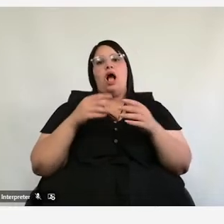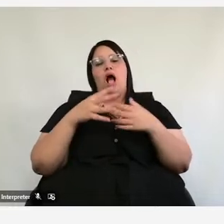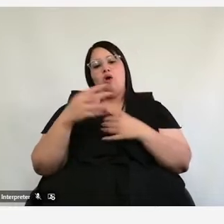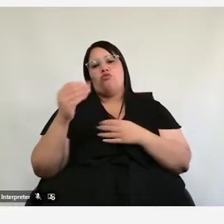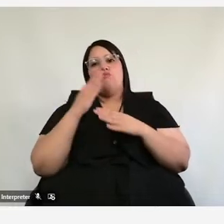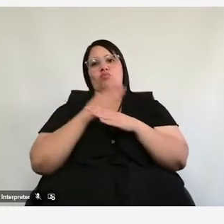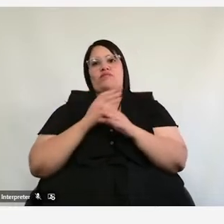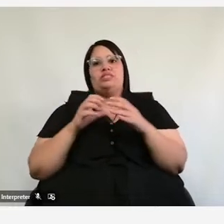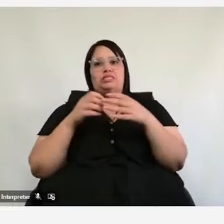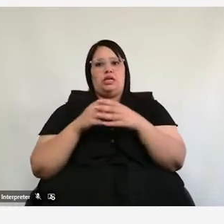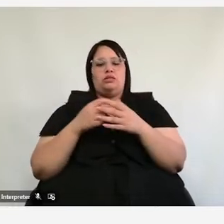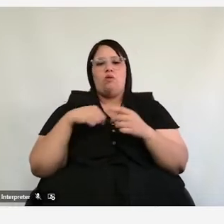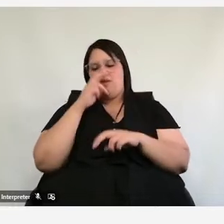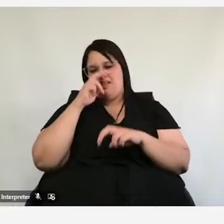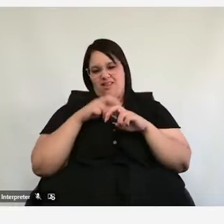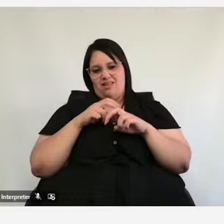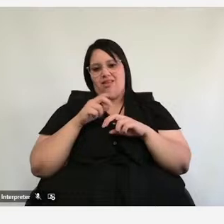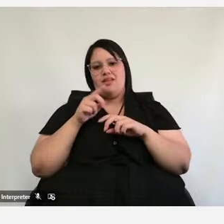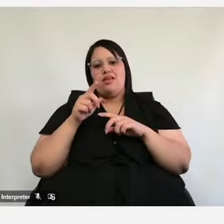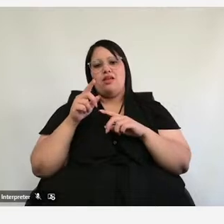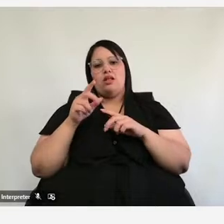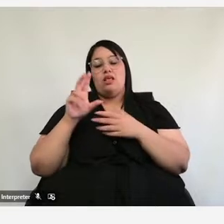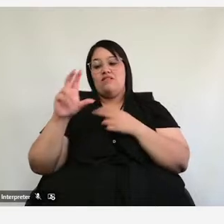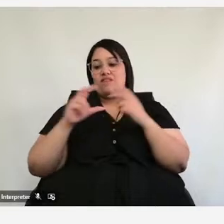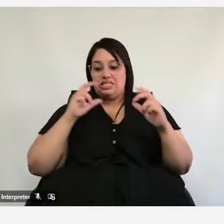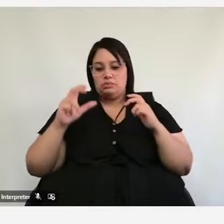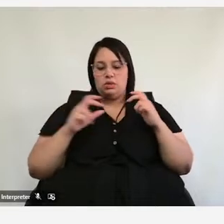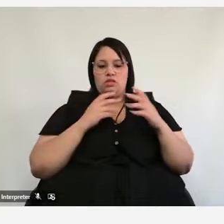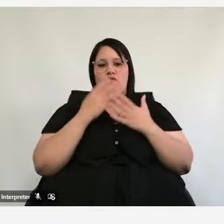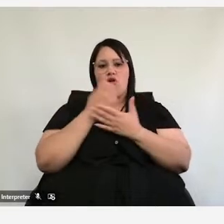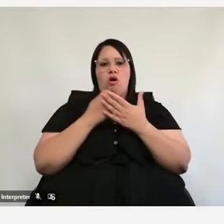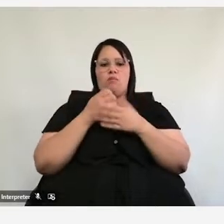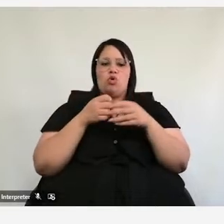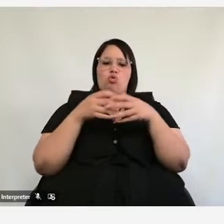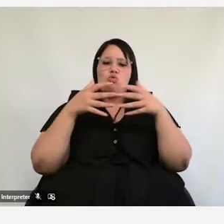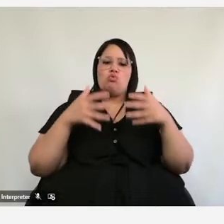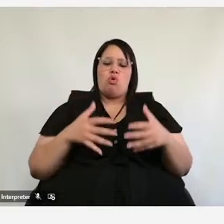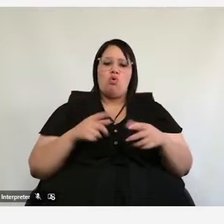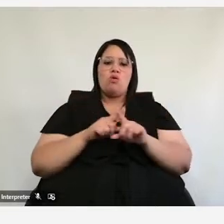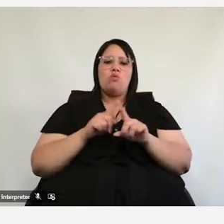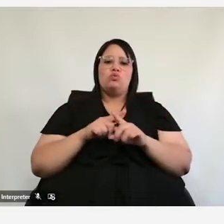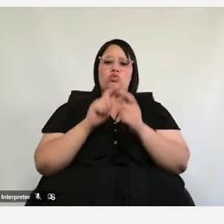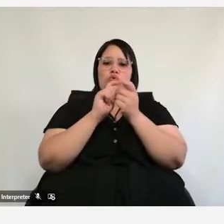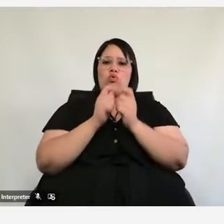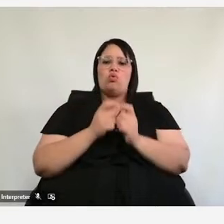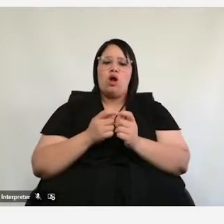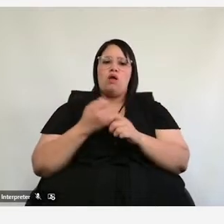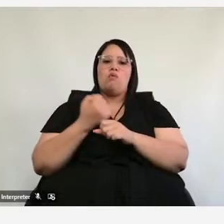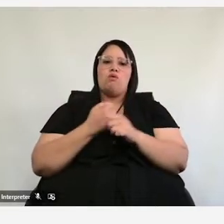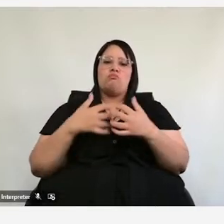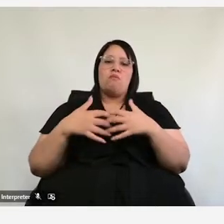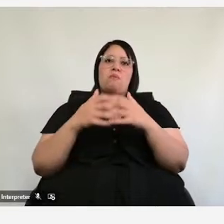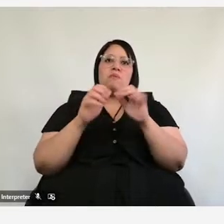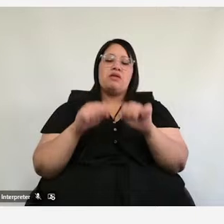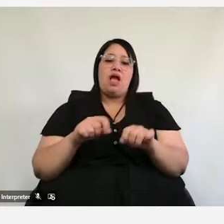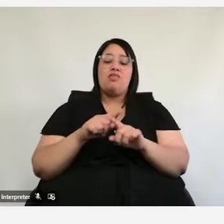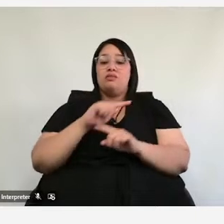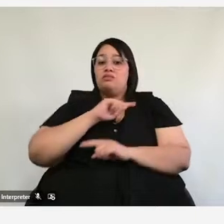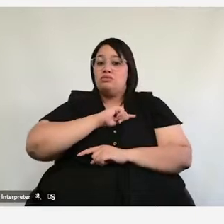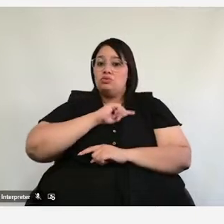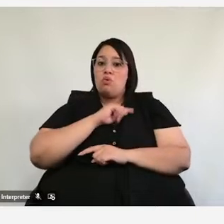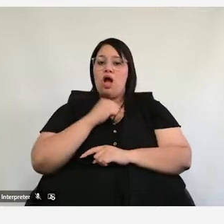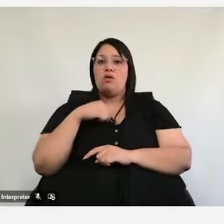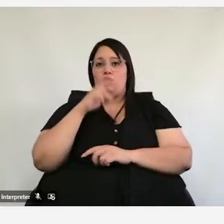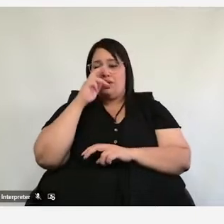lok. Ons benodig beleggers om ons ekonomie te laat groei en om werk te skep. Speaker, that is why we